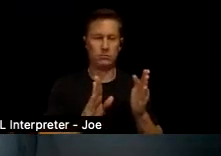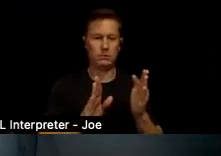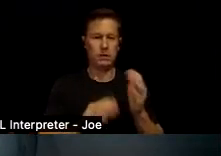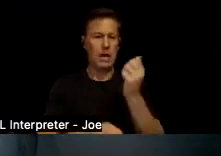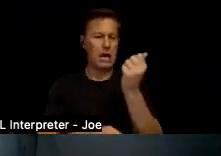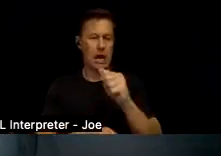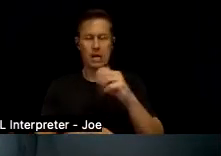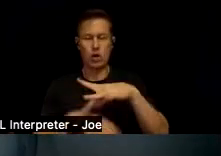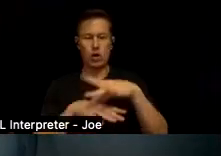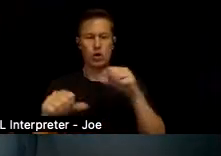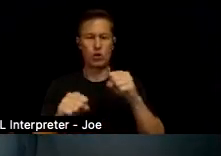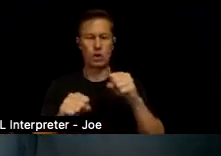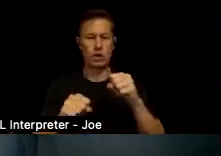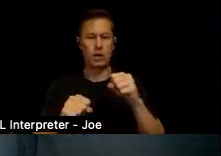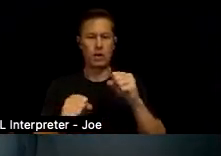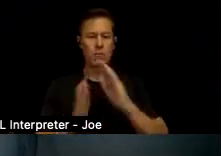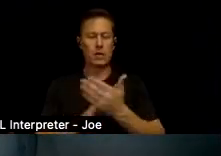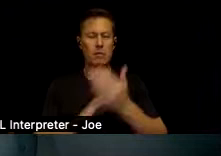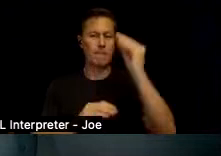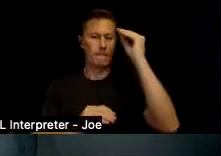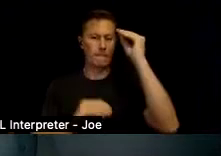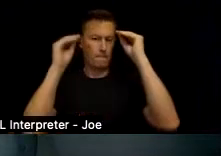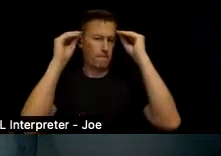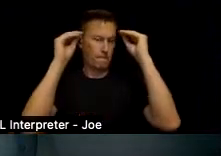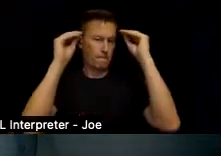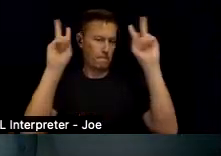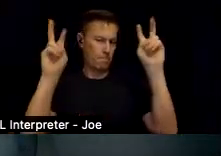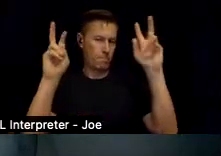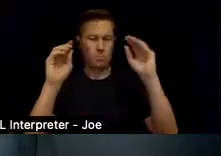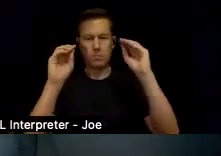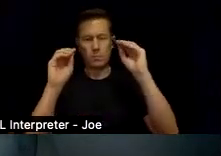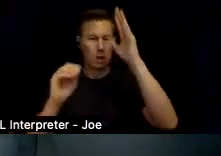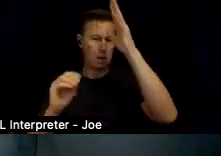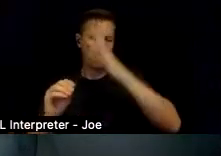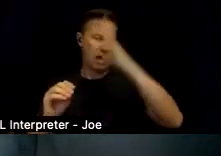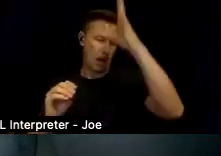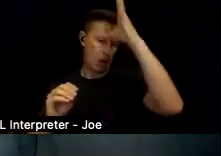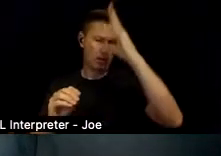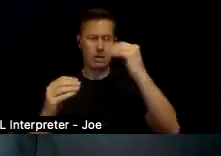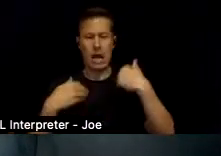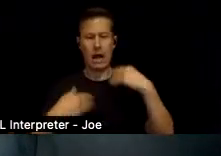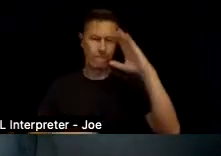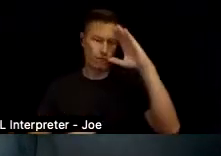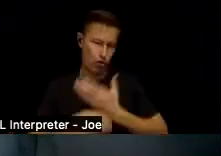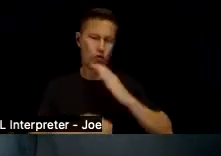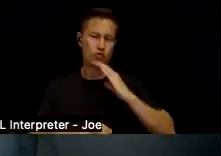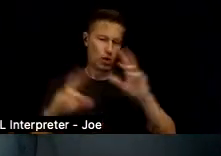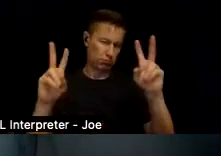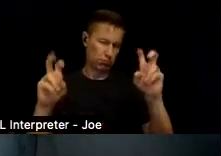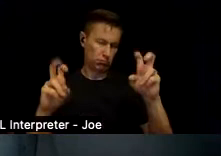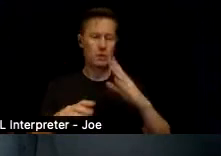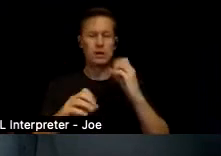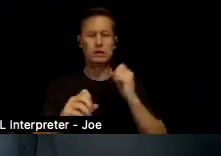should be considered a parent event that can have daughters or sons, if you will. It can trigger other